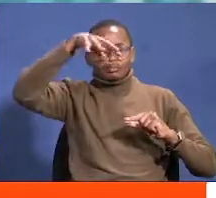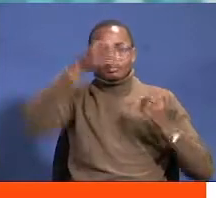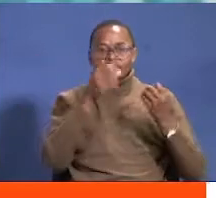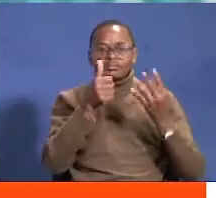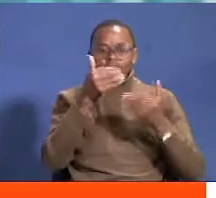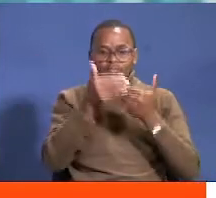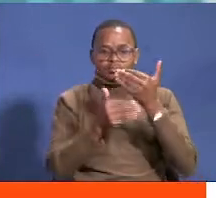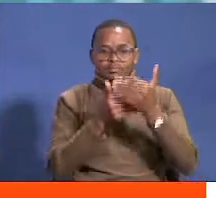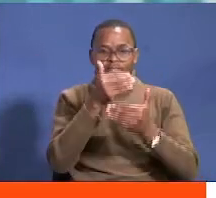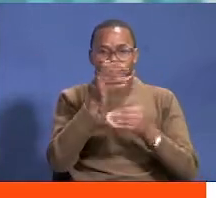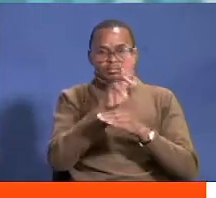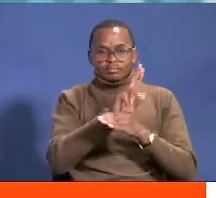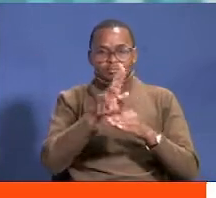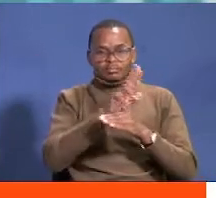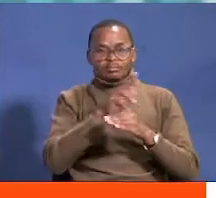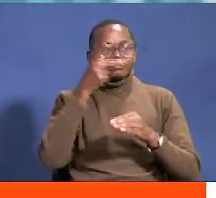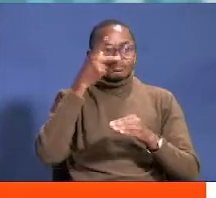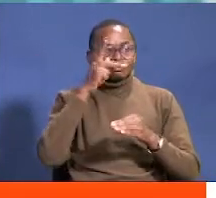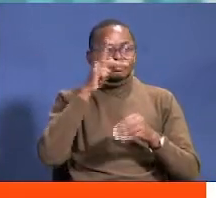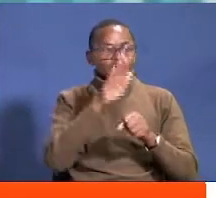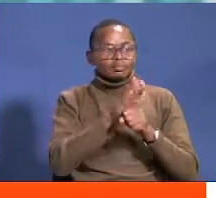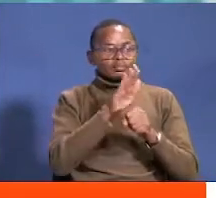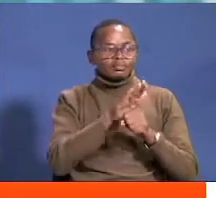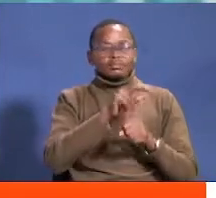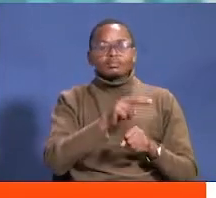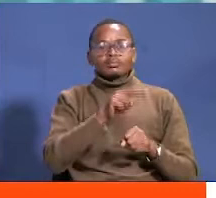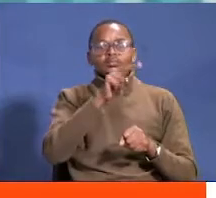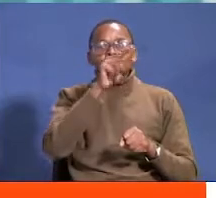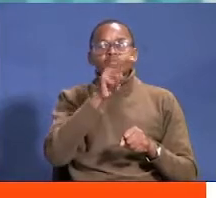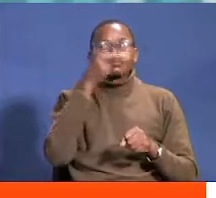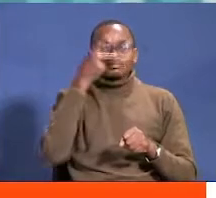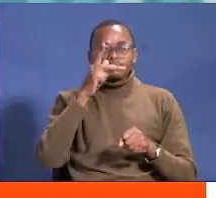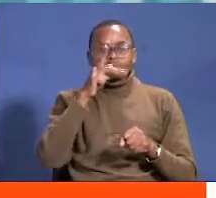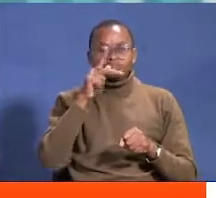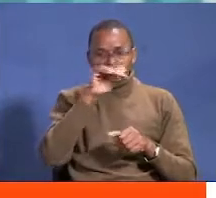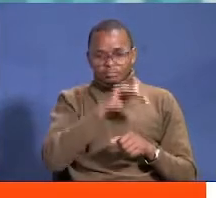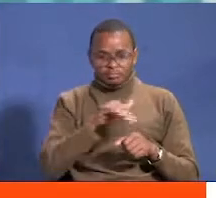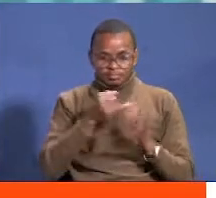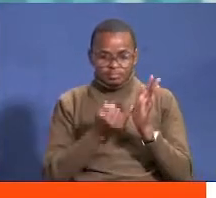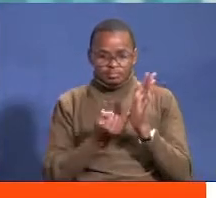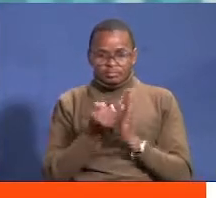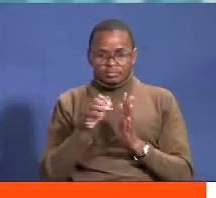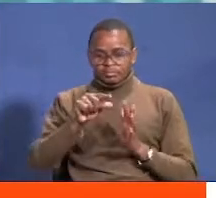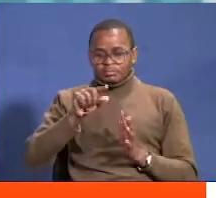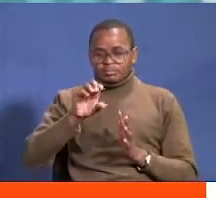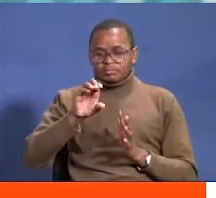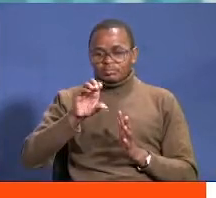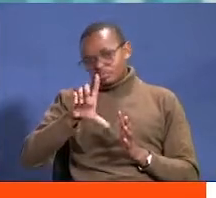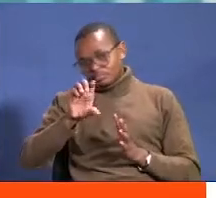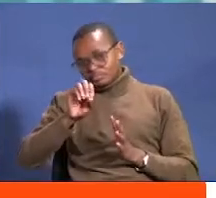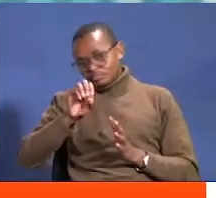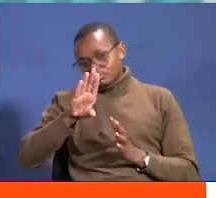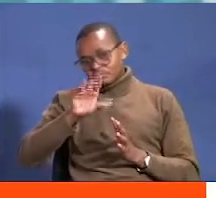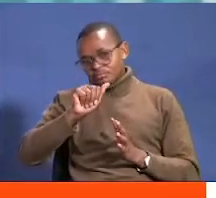And in the process, you realize that the pollution is so intense and so high. They pollute the environment, they increase global warming. Yeah.